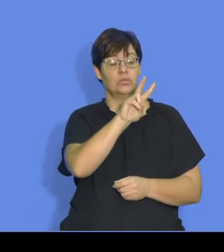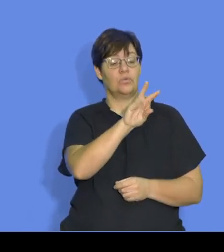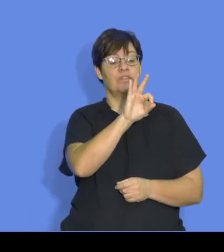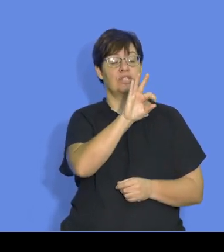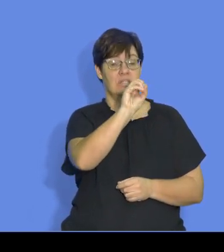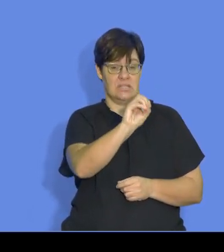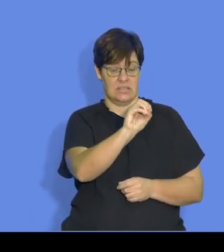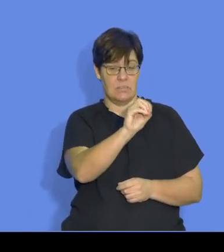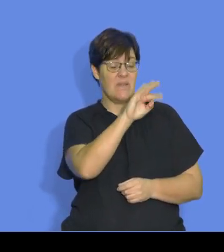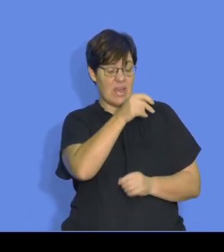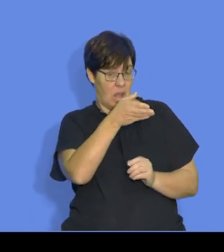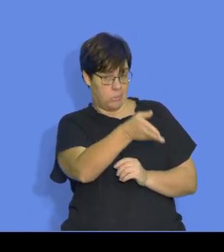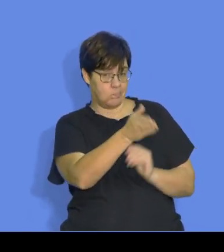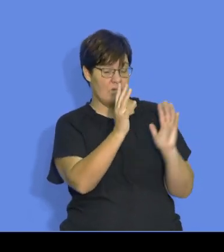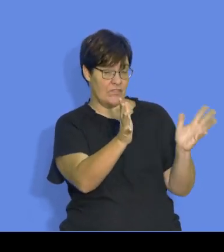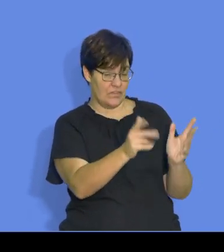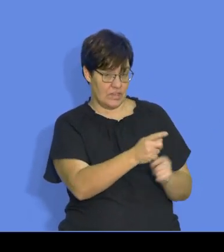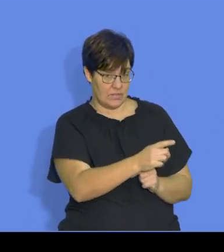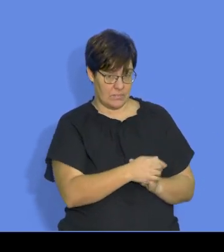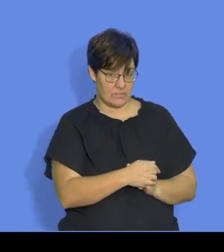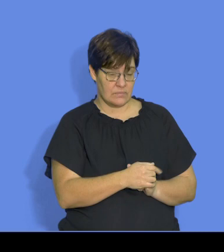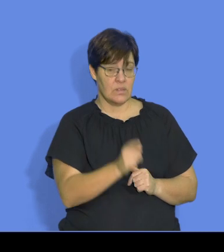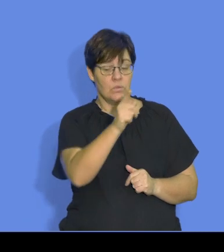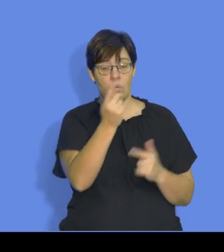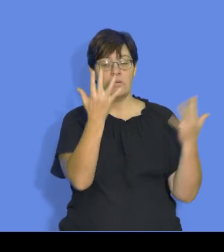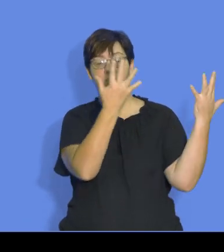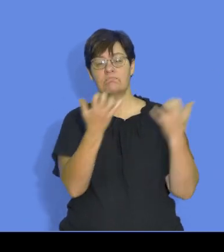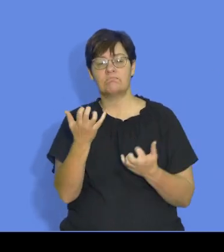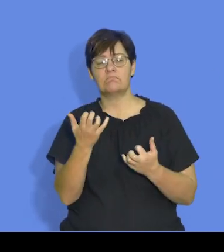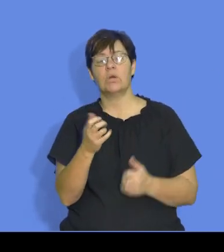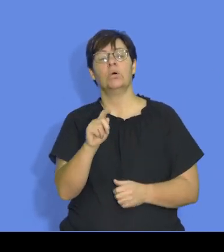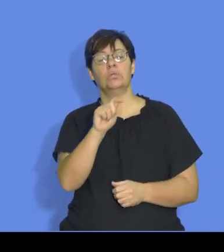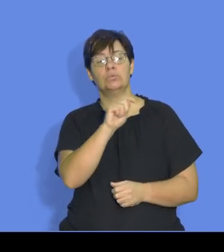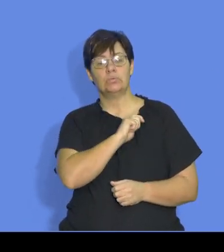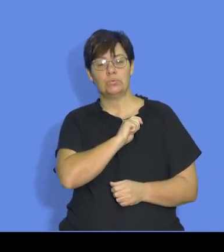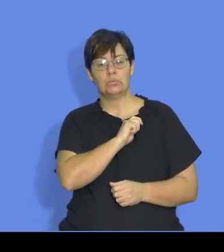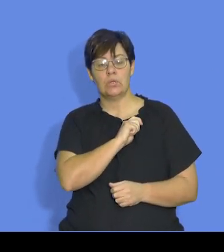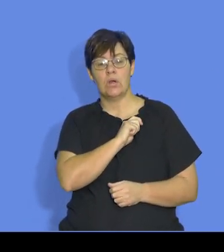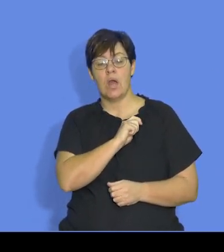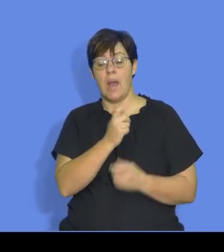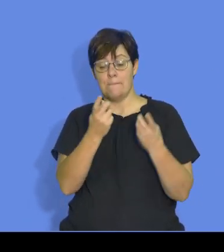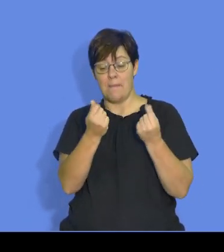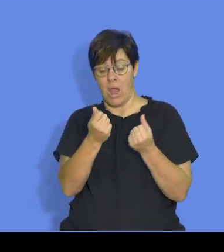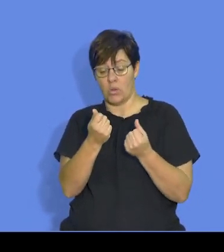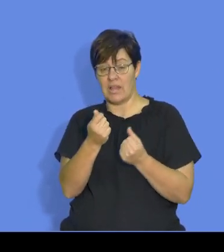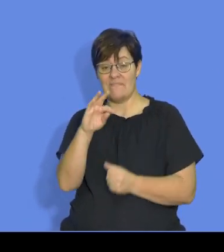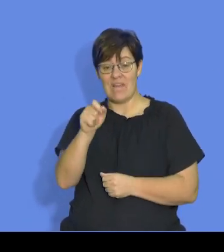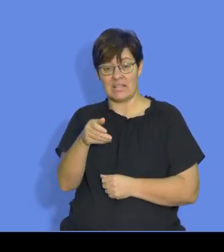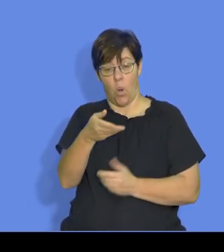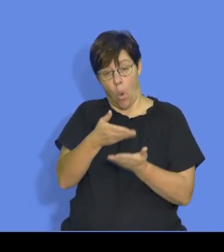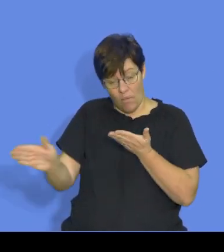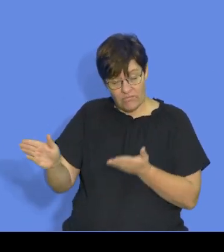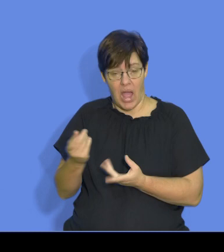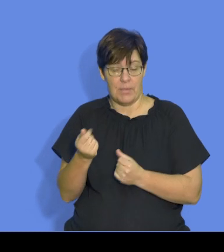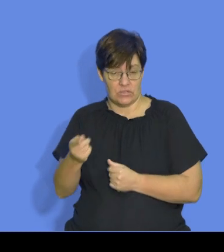right? You are expected to work out what is the exclusive price. So watch, you take 100, which is